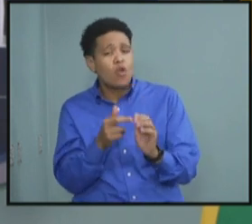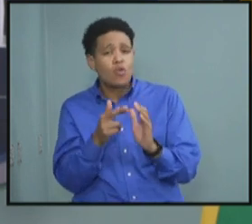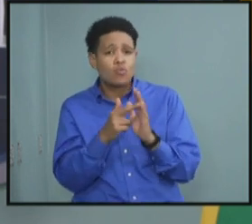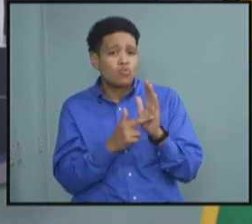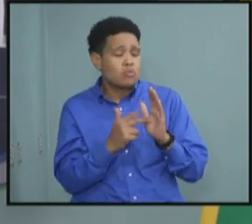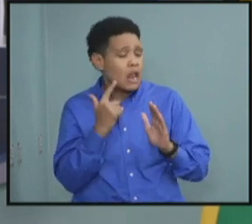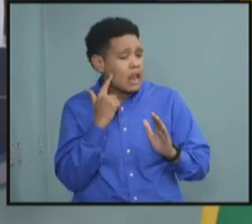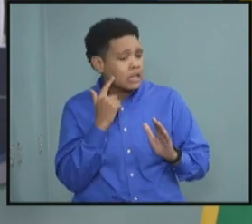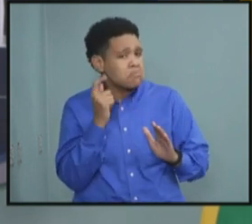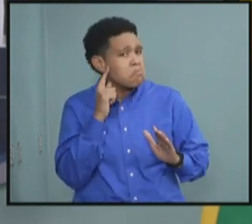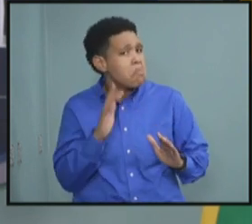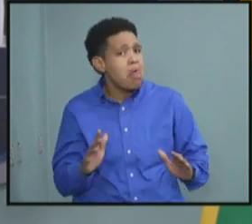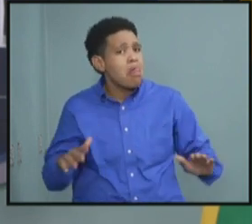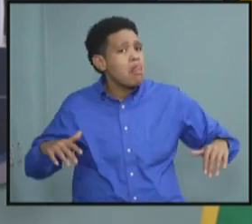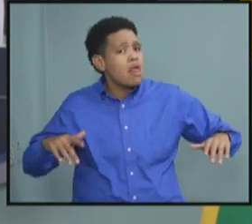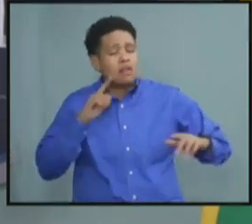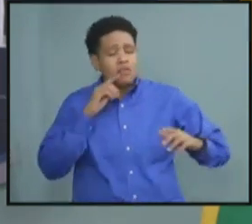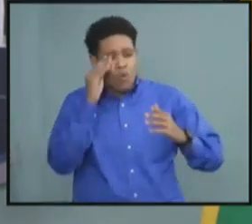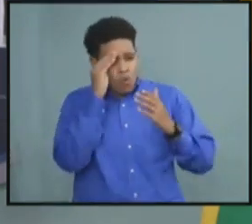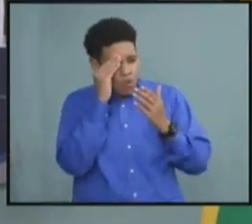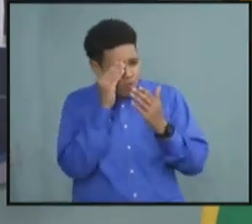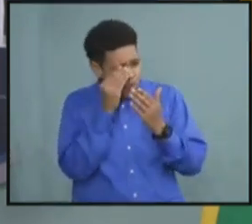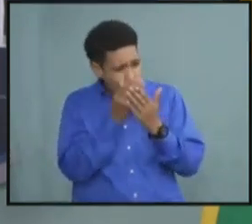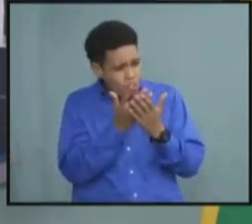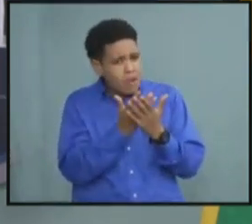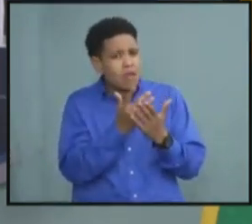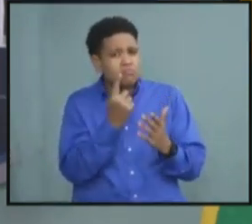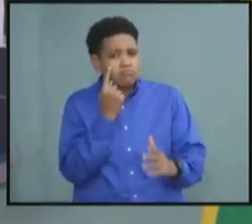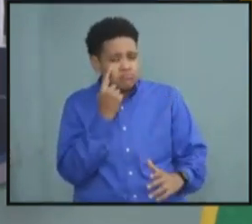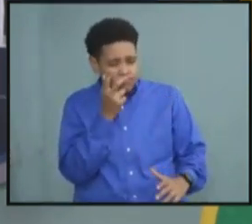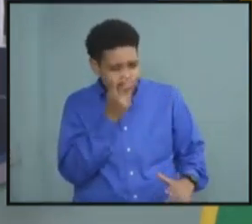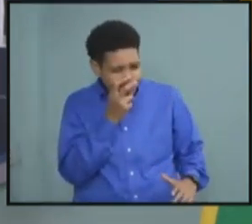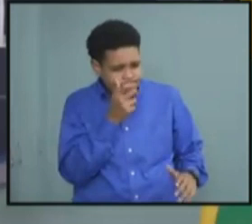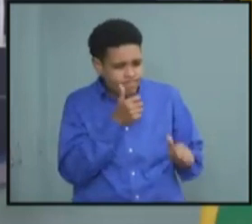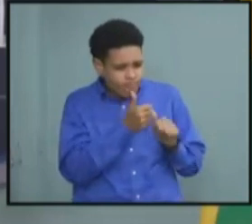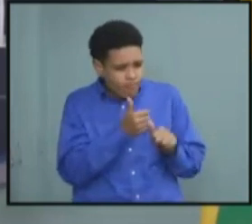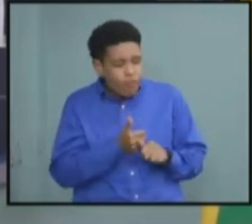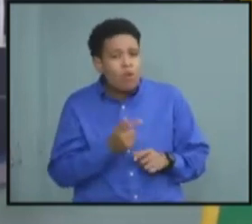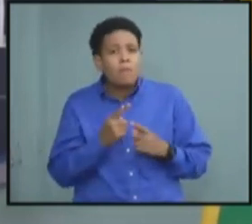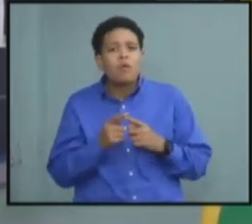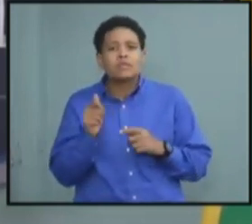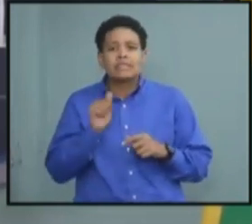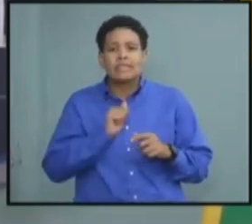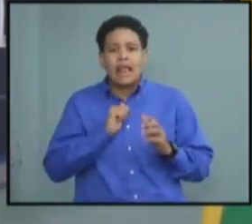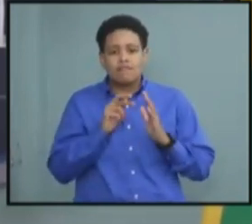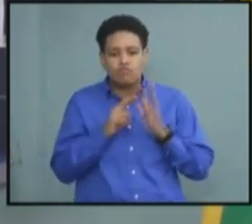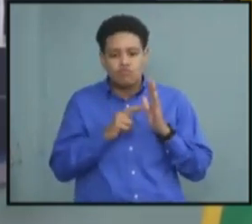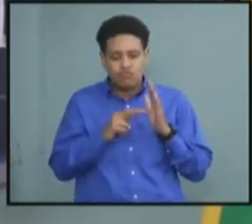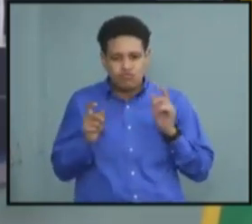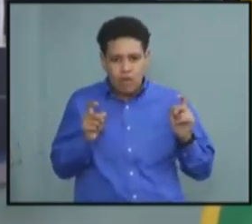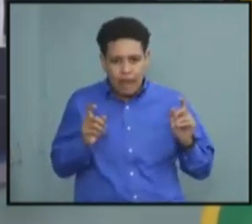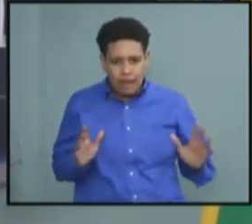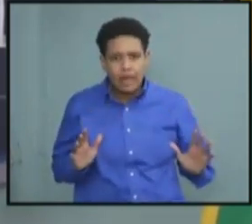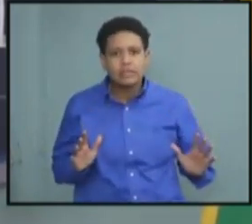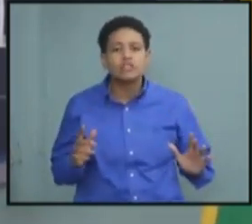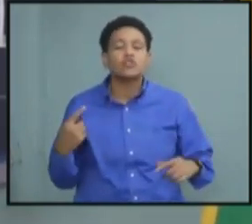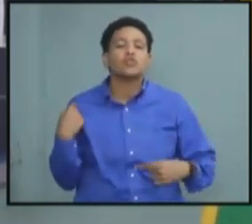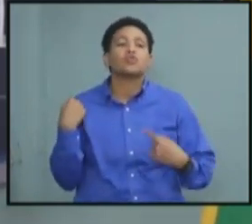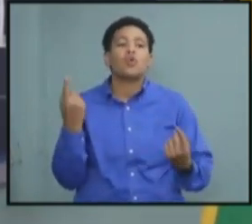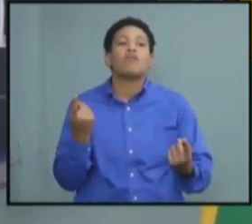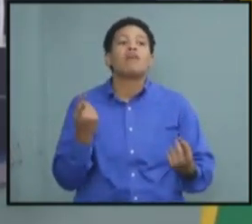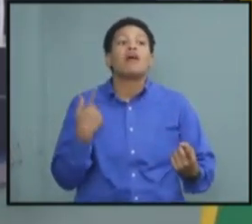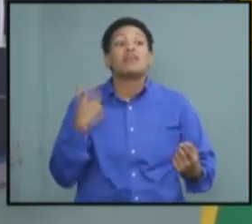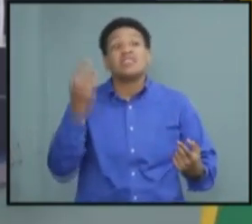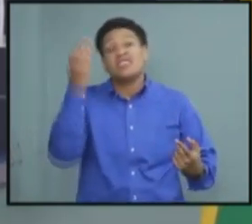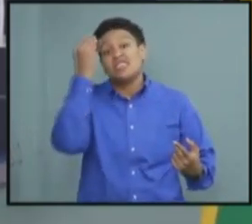observed the orders, and more importantly, they self-regulated so far from, as I